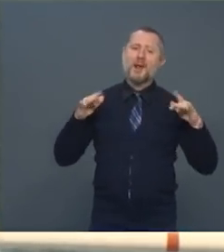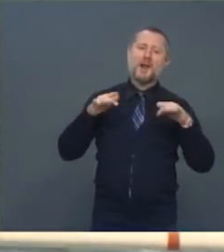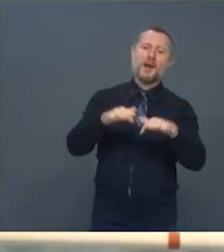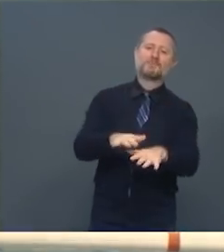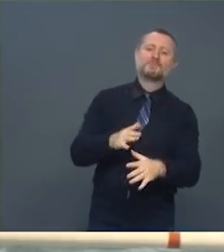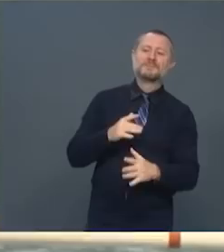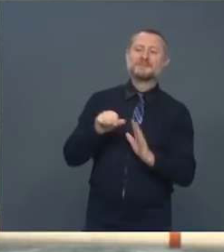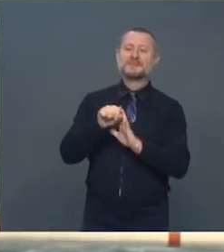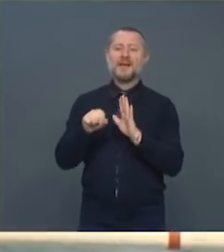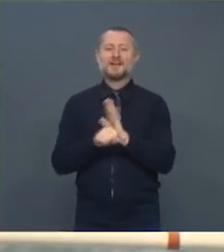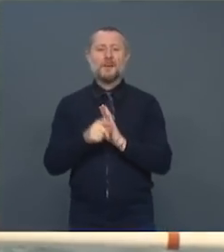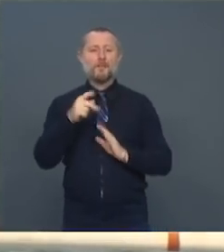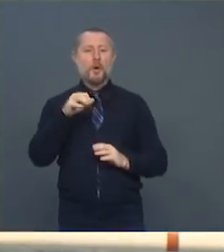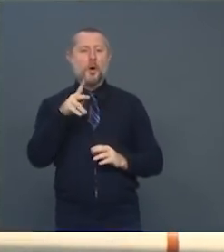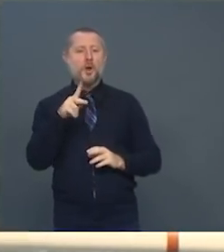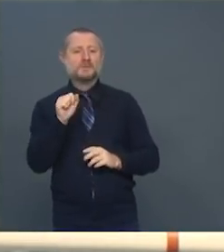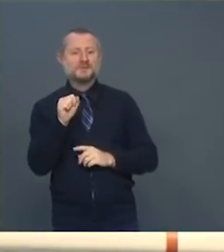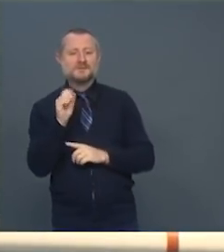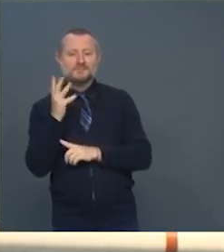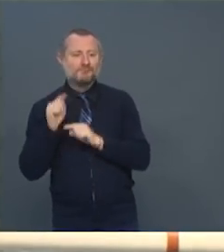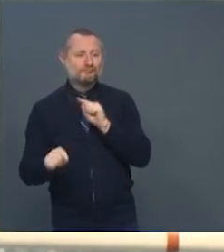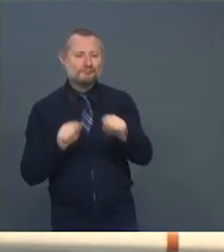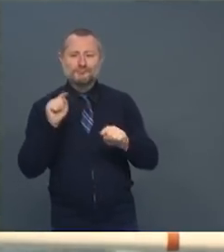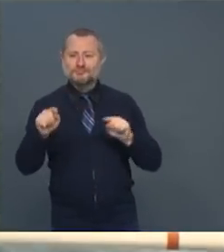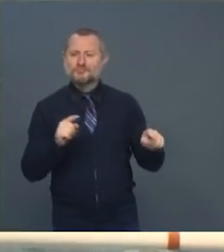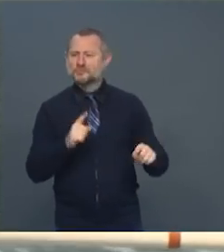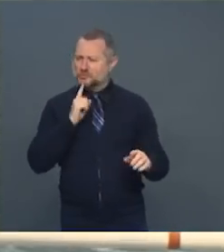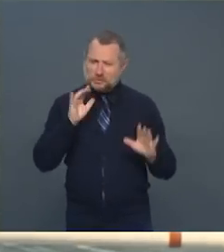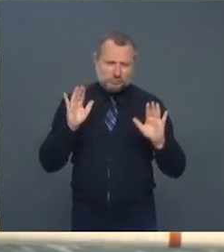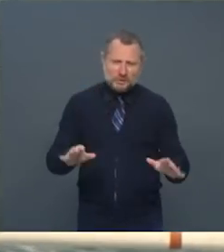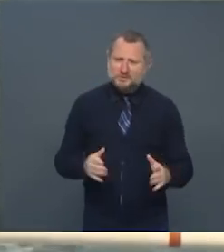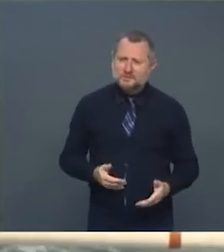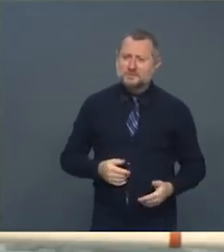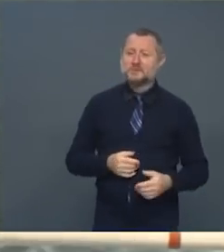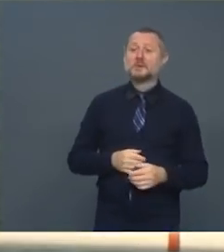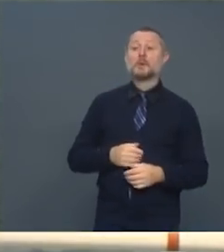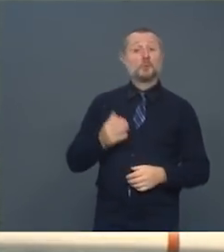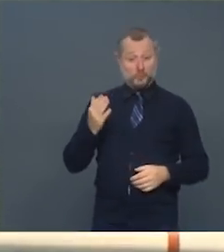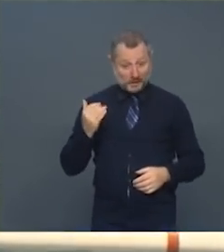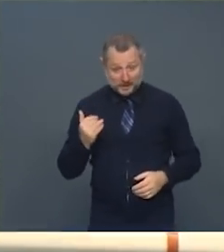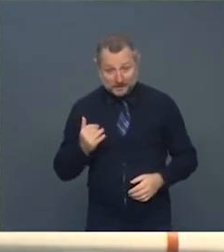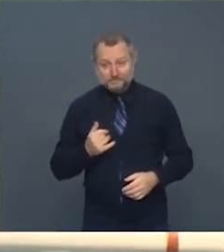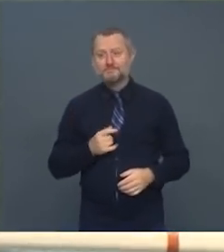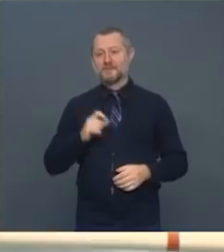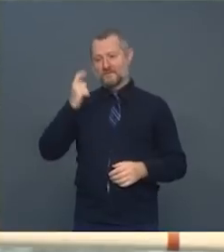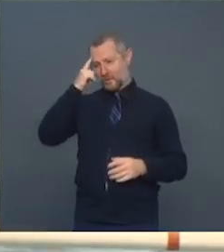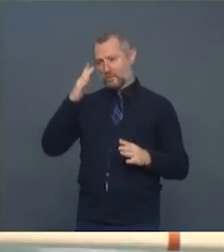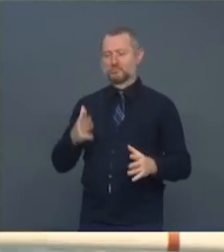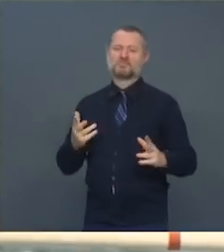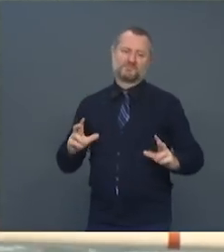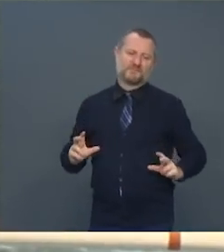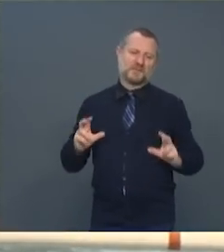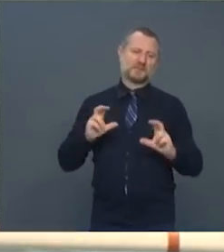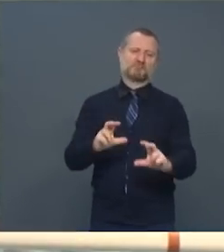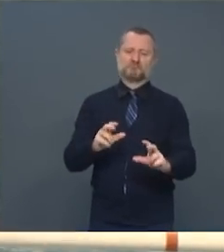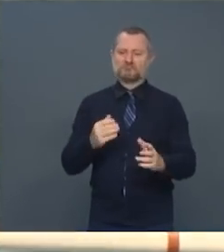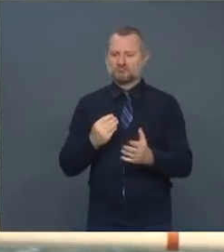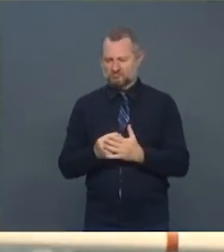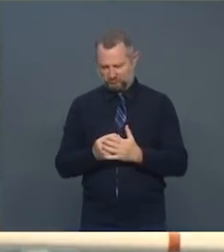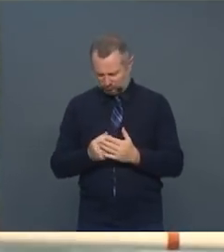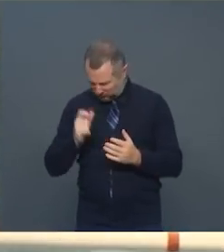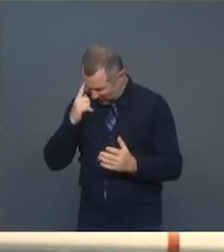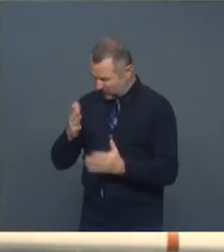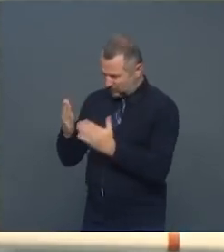and the DEC facilities, which is a good thing, and it's because we've made investments in those spaces, and that's all because of the governor. And of